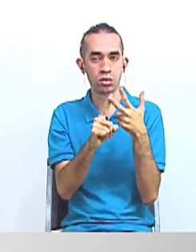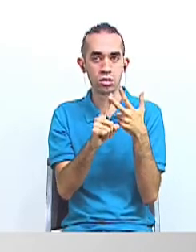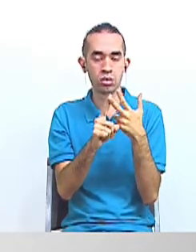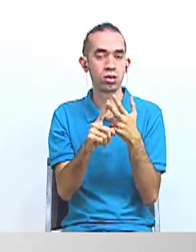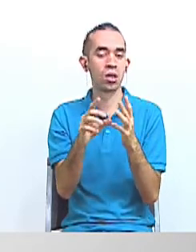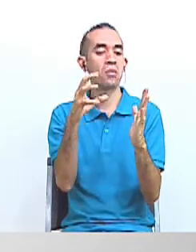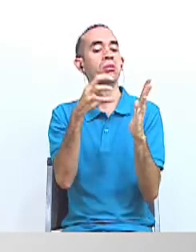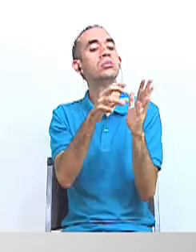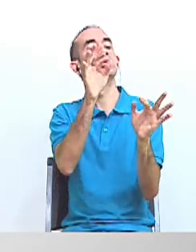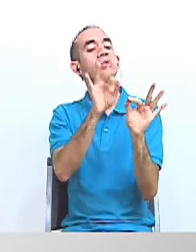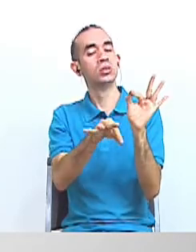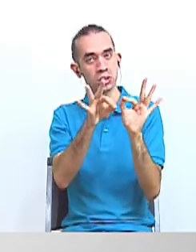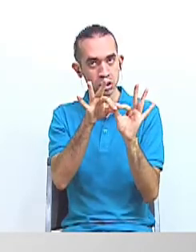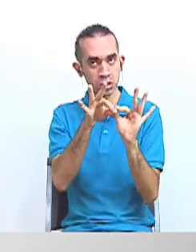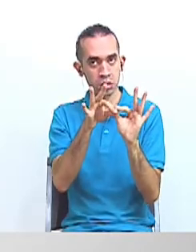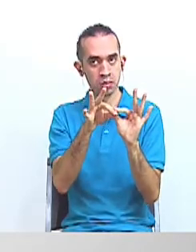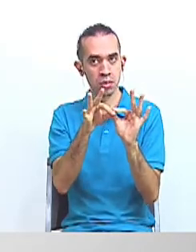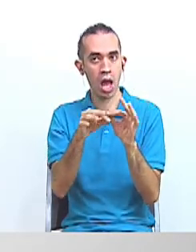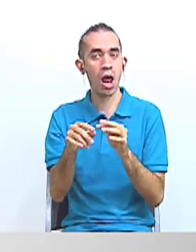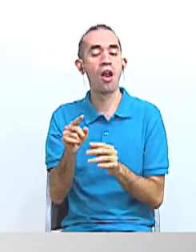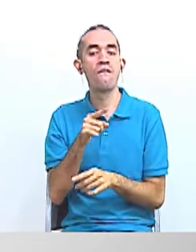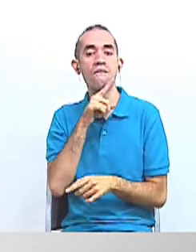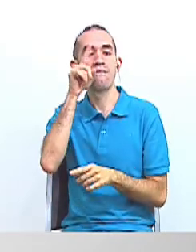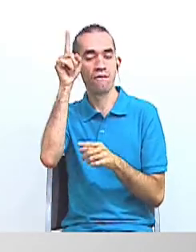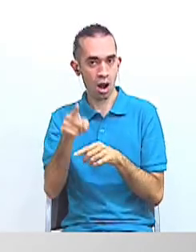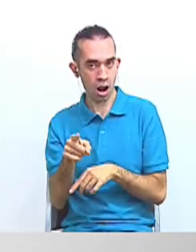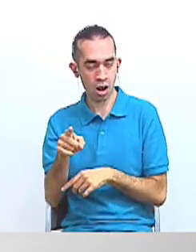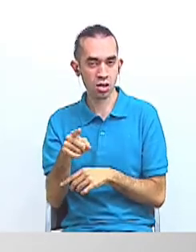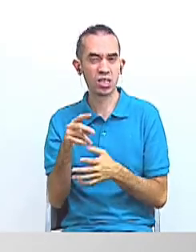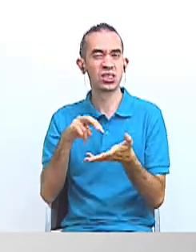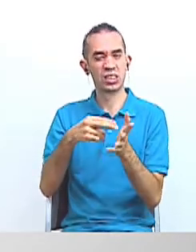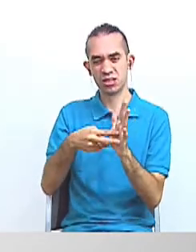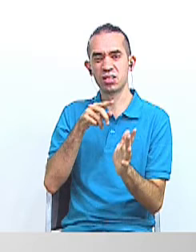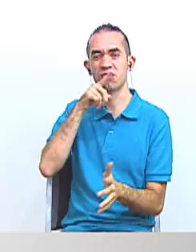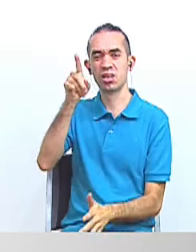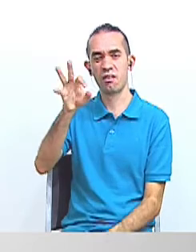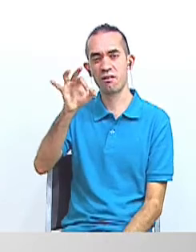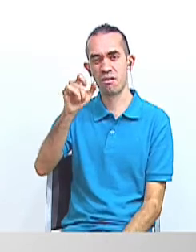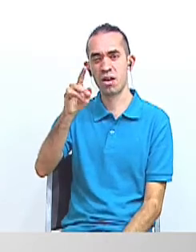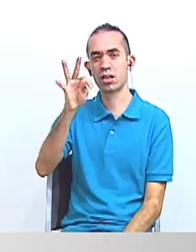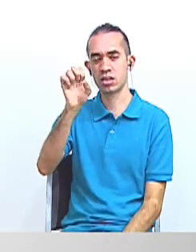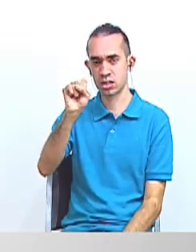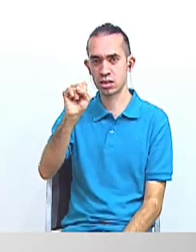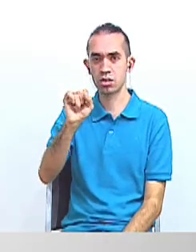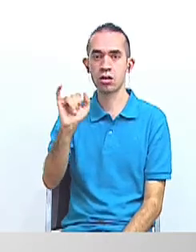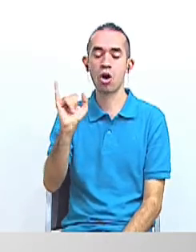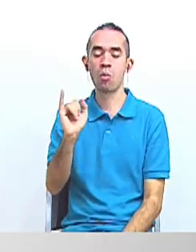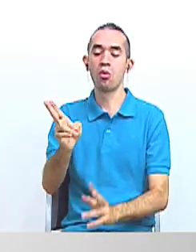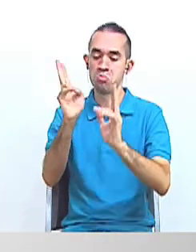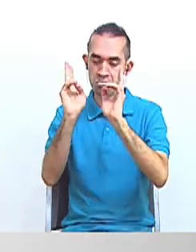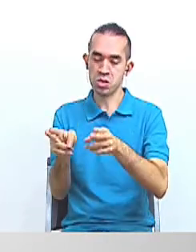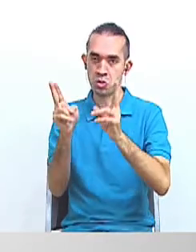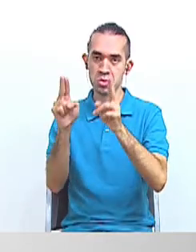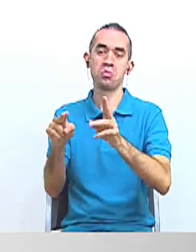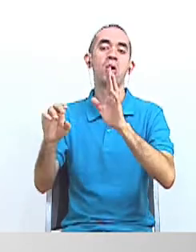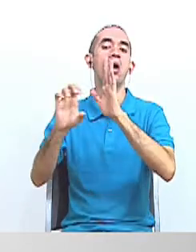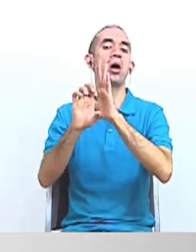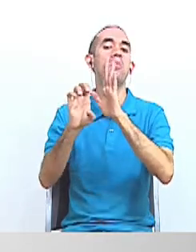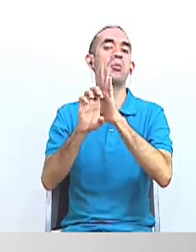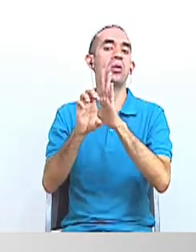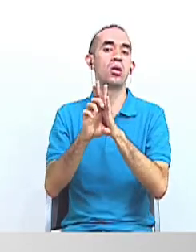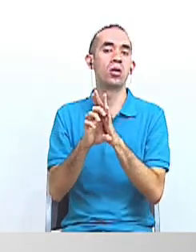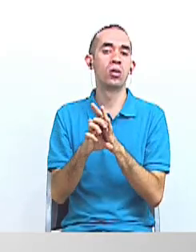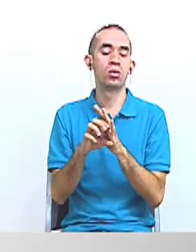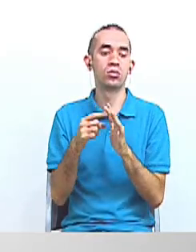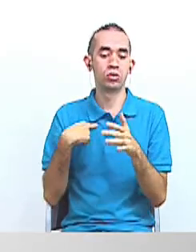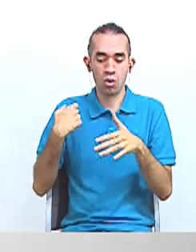straightforward texts. What are facts? Facts are actually things that are not likely to be changed. For example, the place where